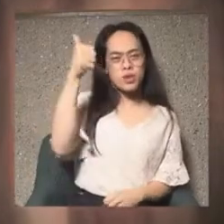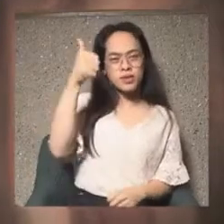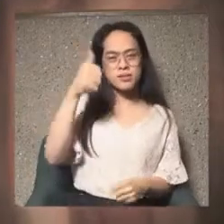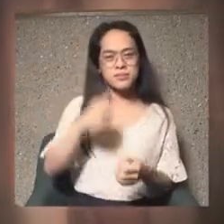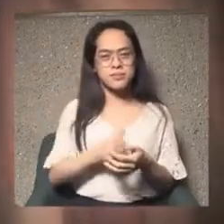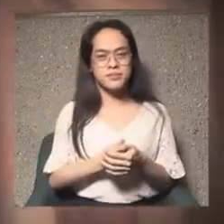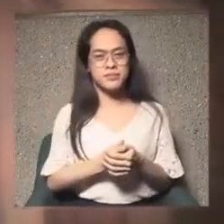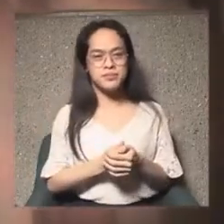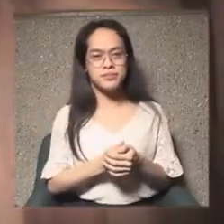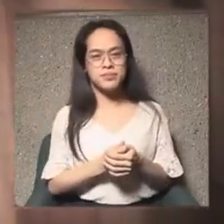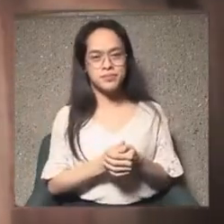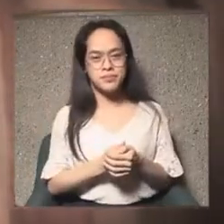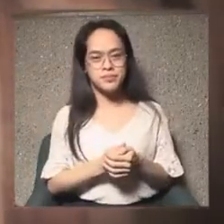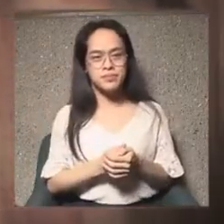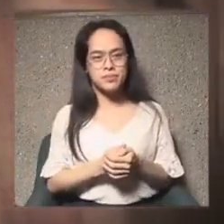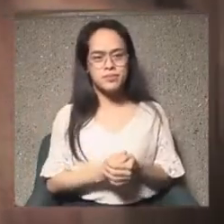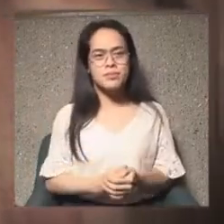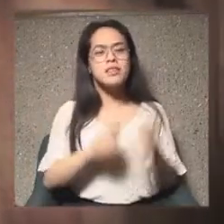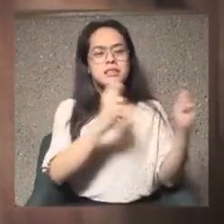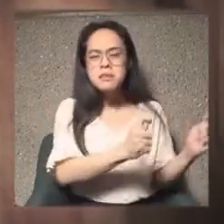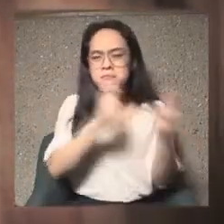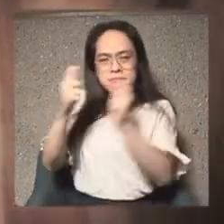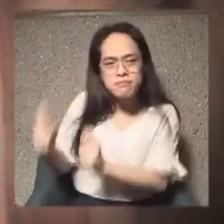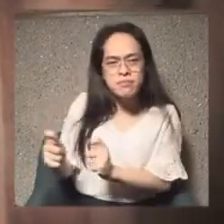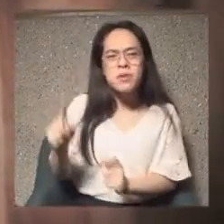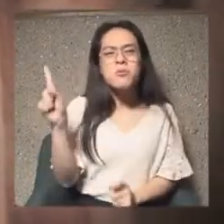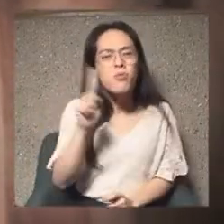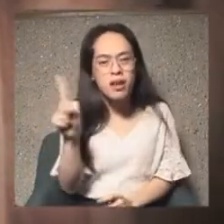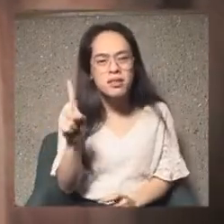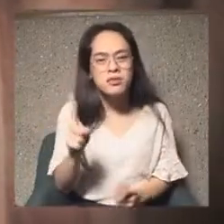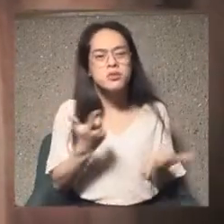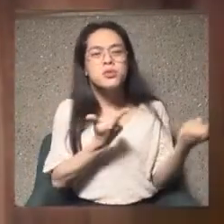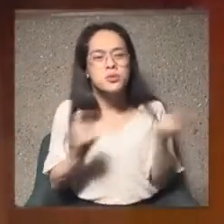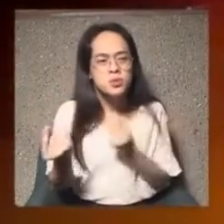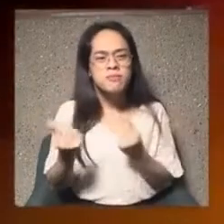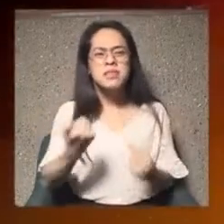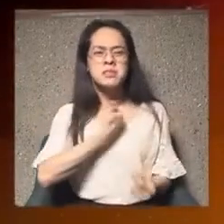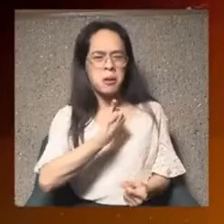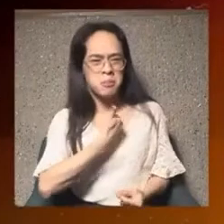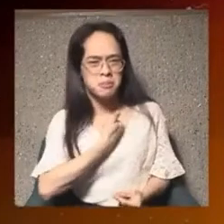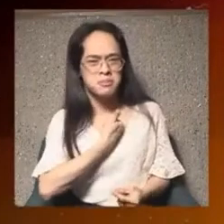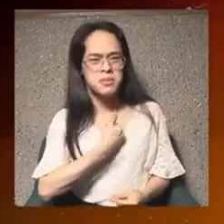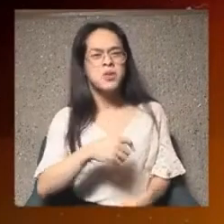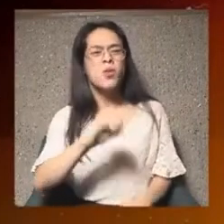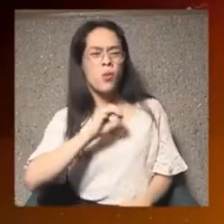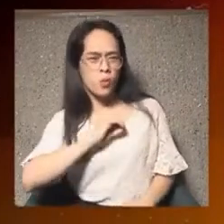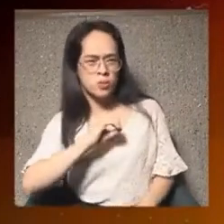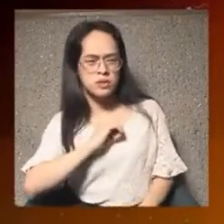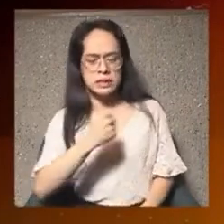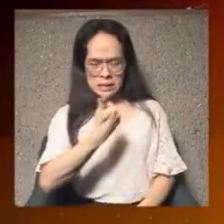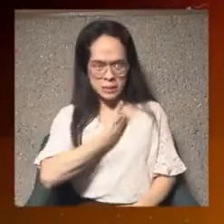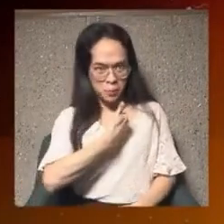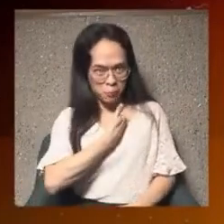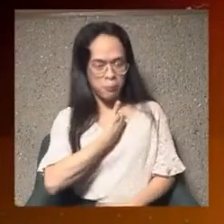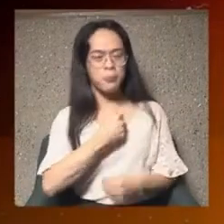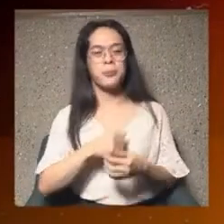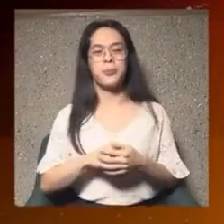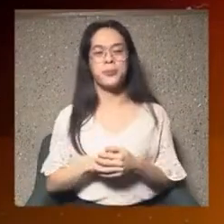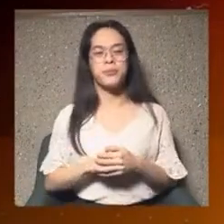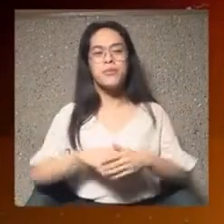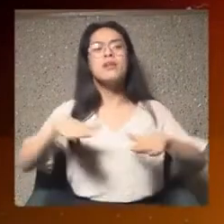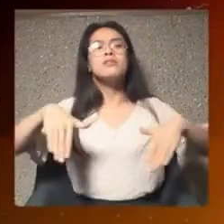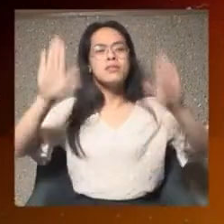Instead of taking matters in your own hands, surrender matters to God's